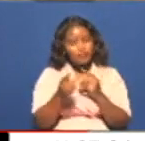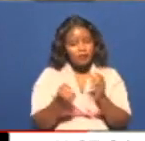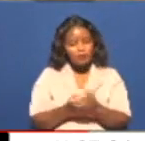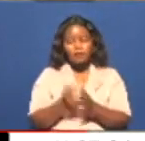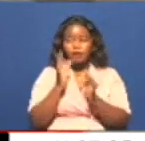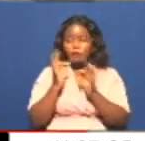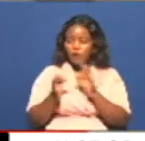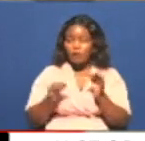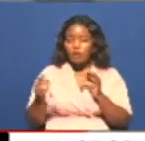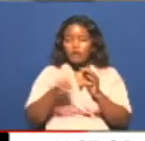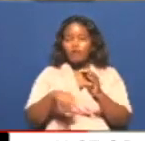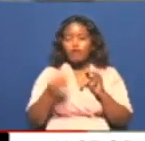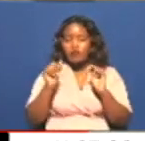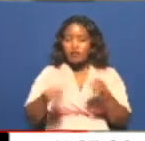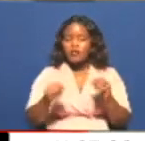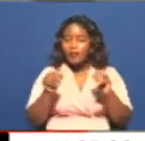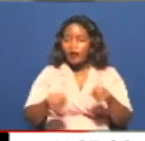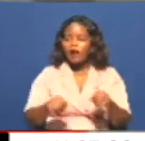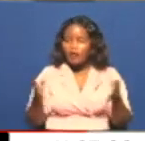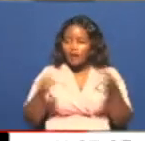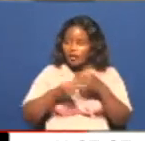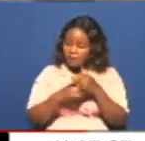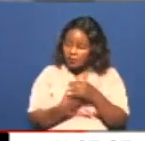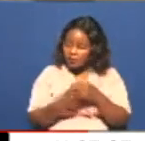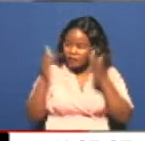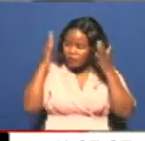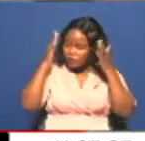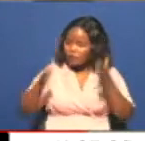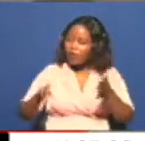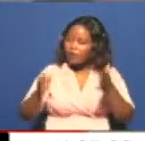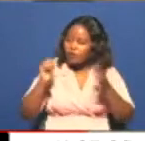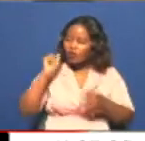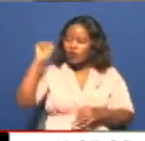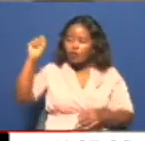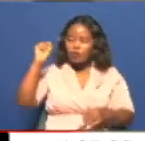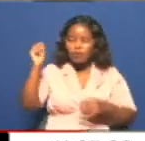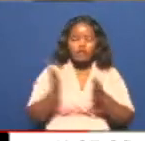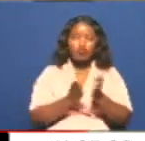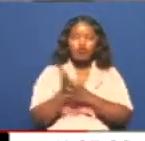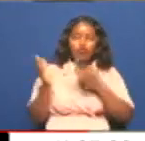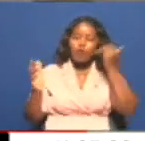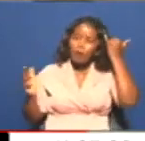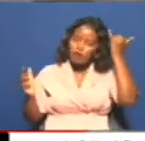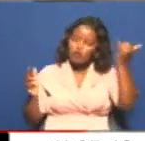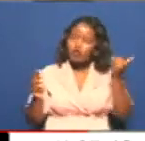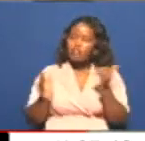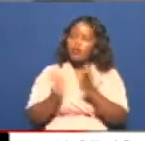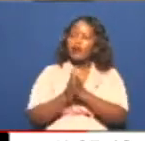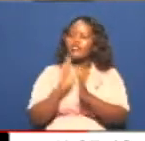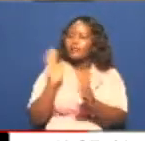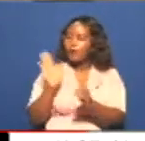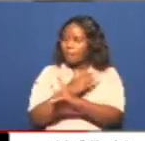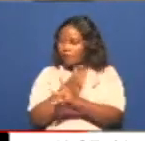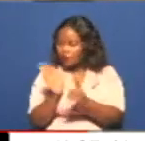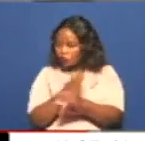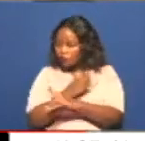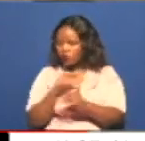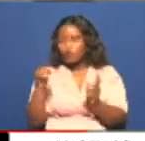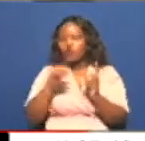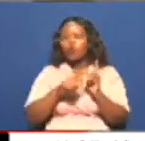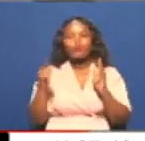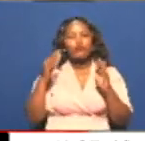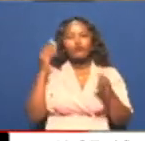point where we begin looking at our politics in terms of ideology and persuasion, mm-hmm. then we will be able to vacate